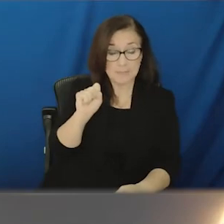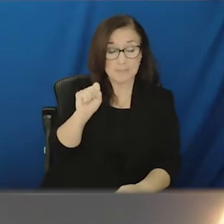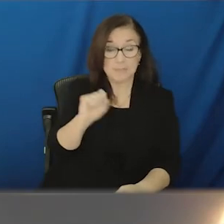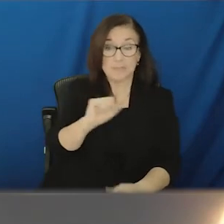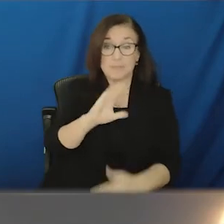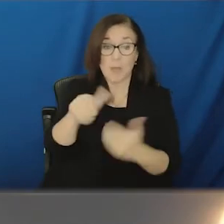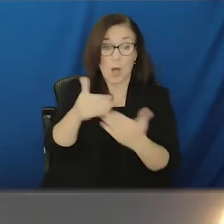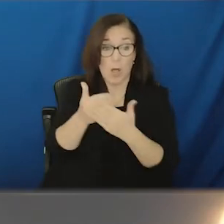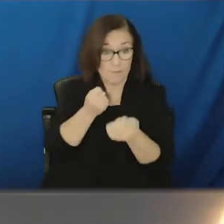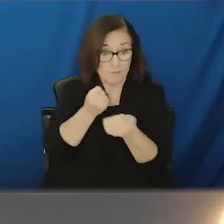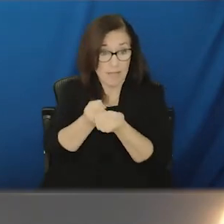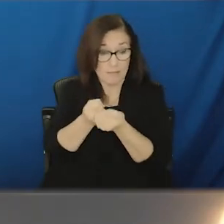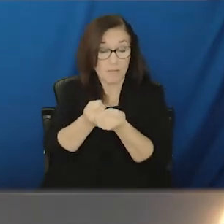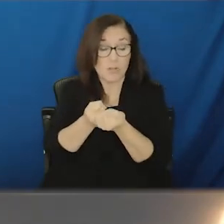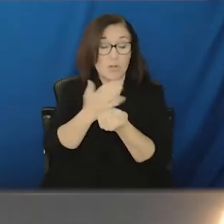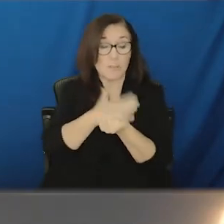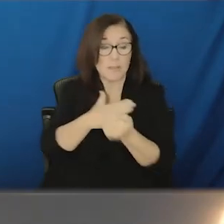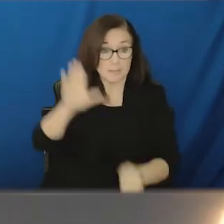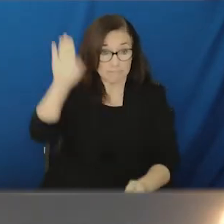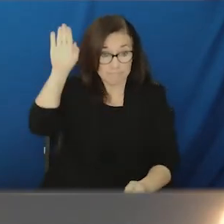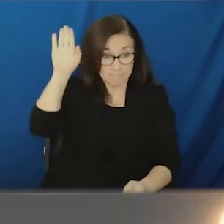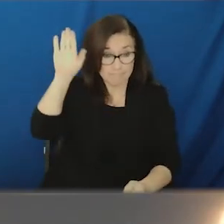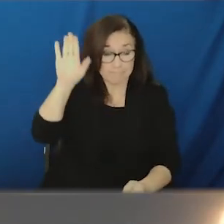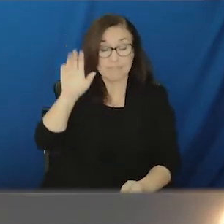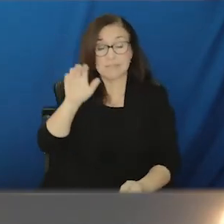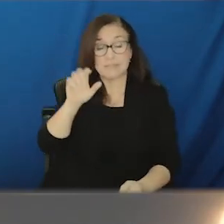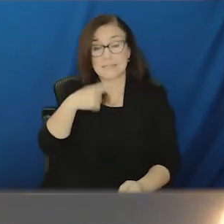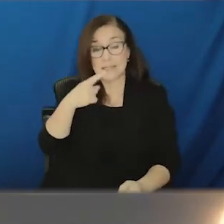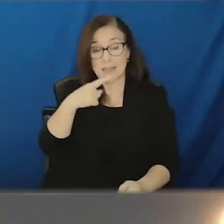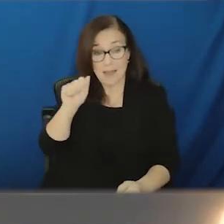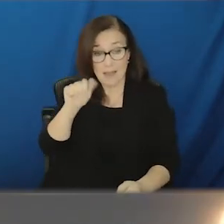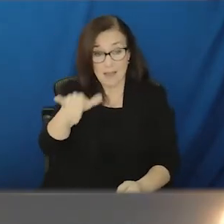of this motion, please signify by raising your hand and saying aye.